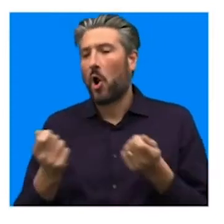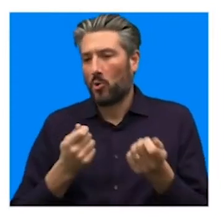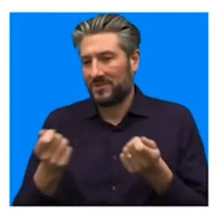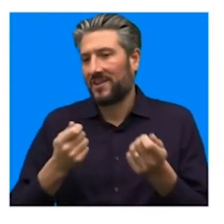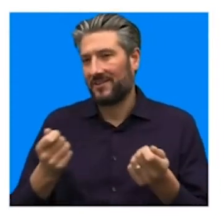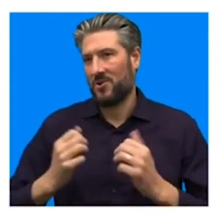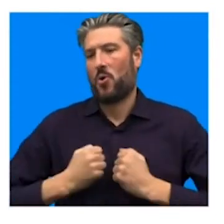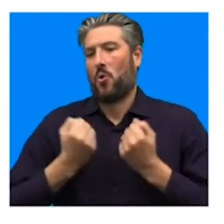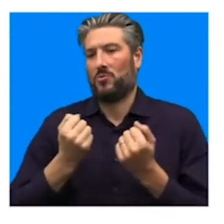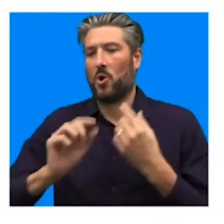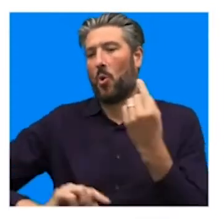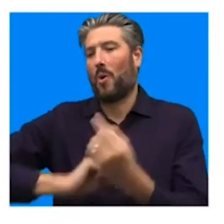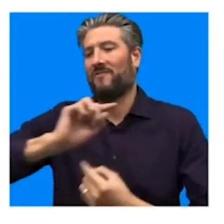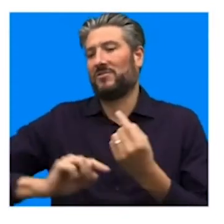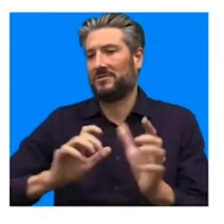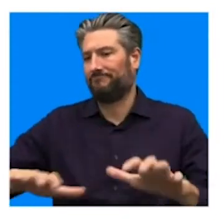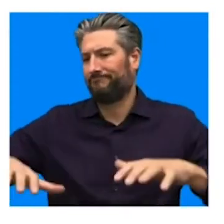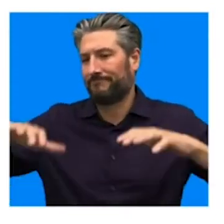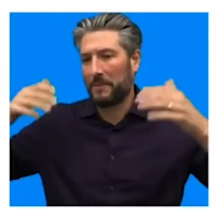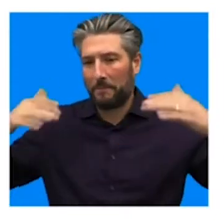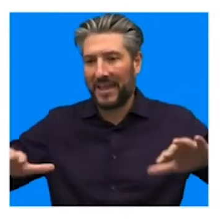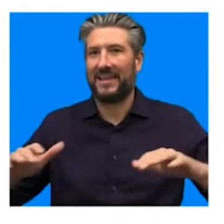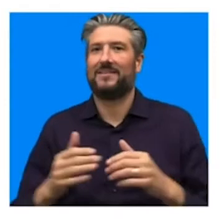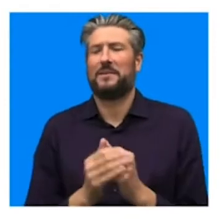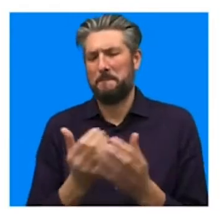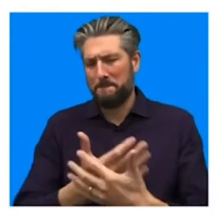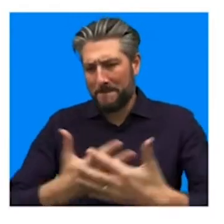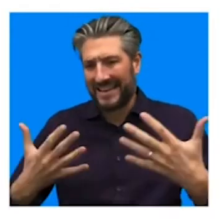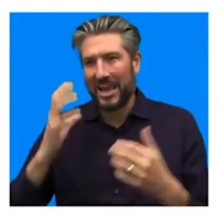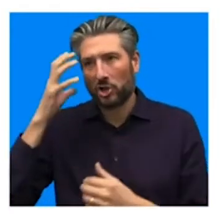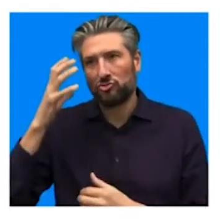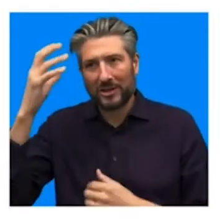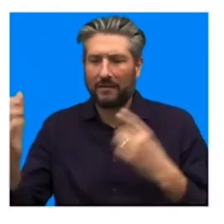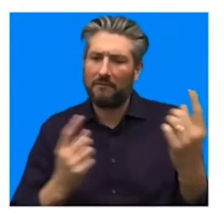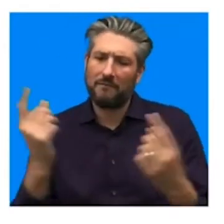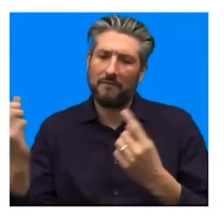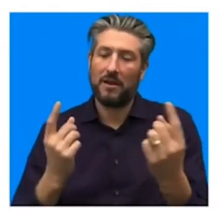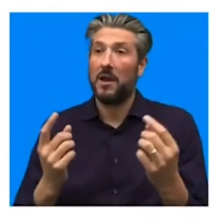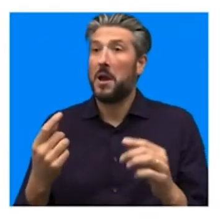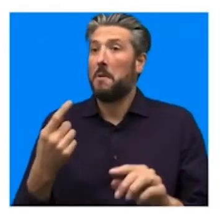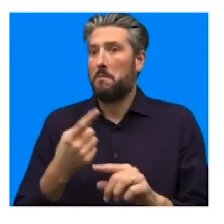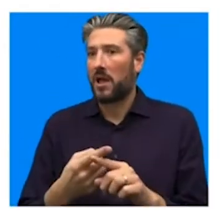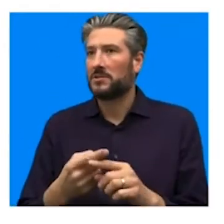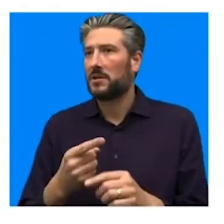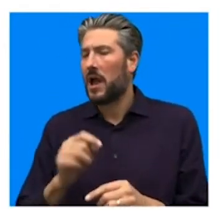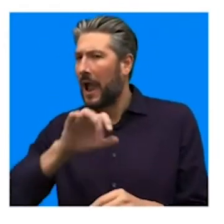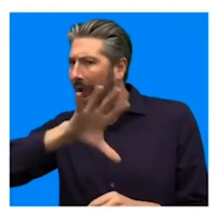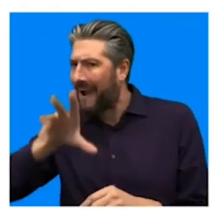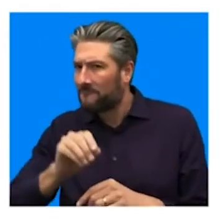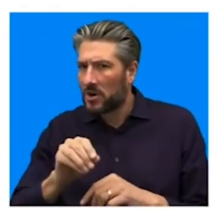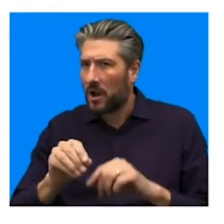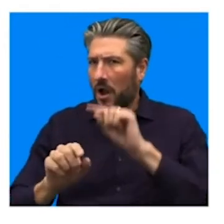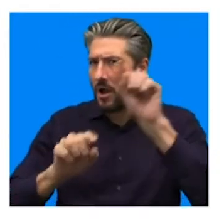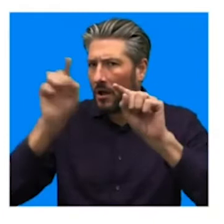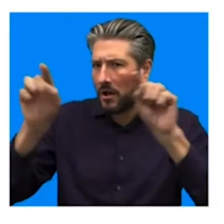from almost 50 countries participating, but most importantly, people from different parts of Africa that would otherwise never have this